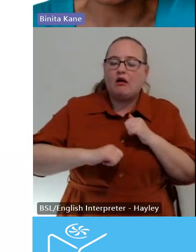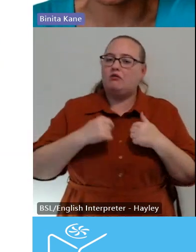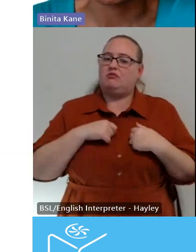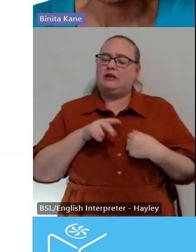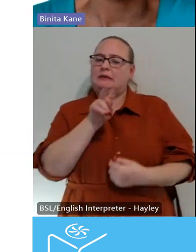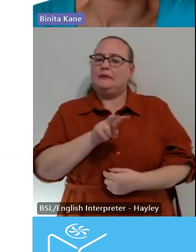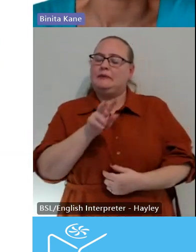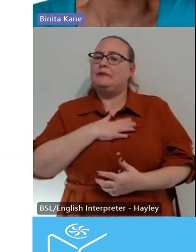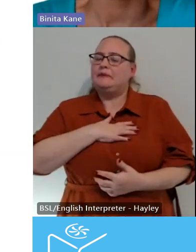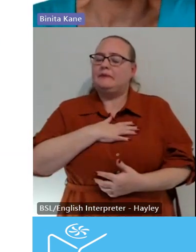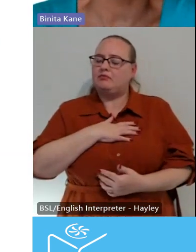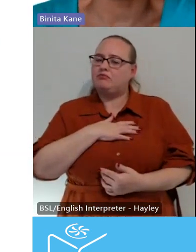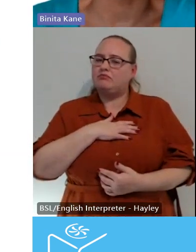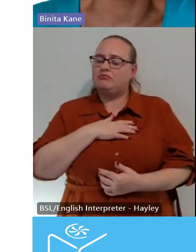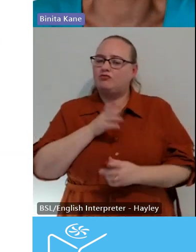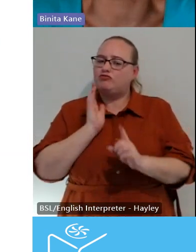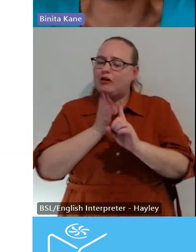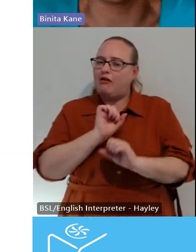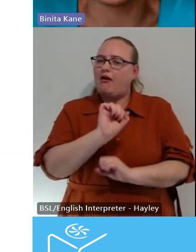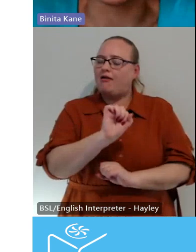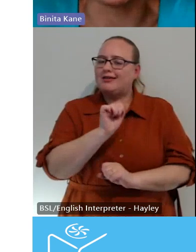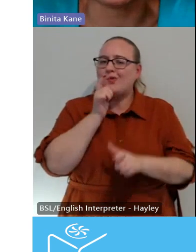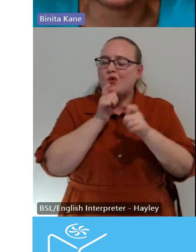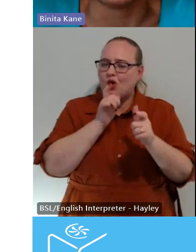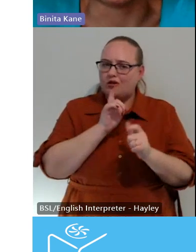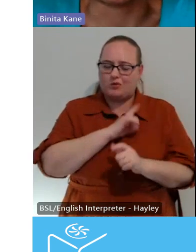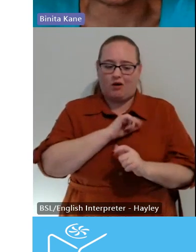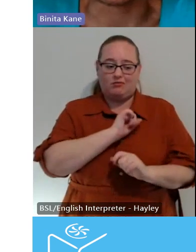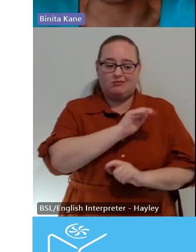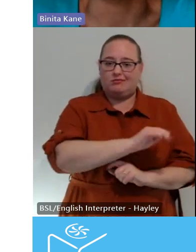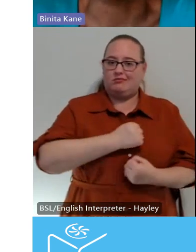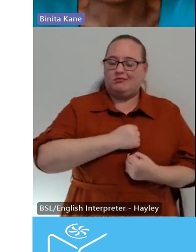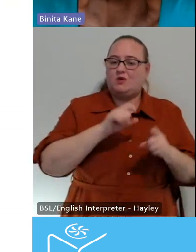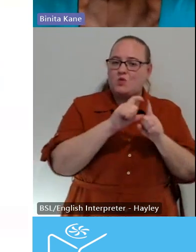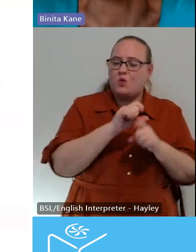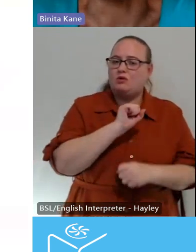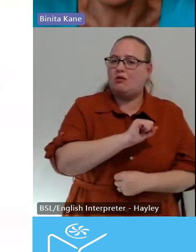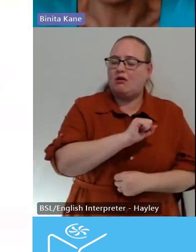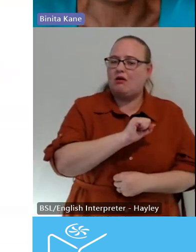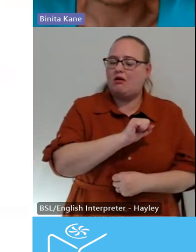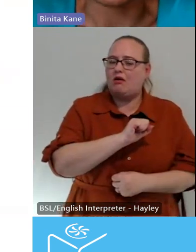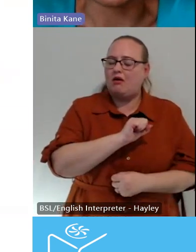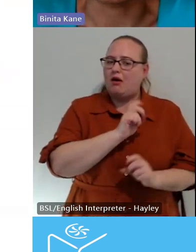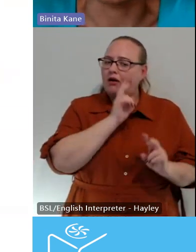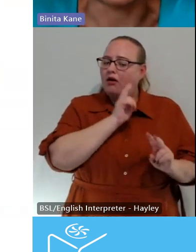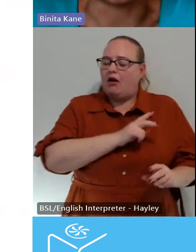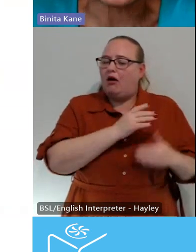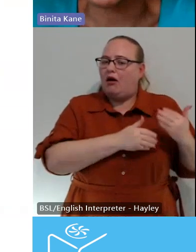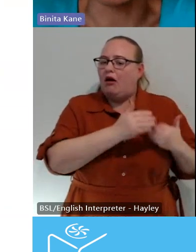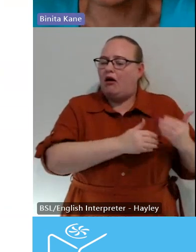lived through having a child who was in that situation, it is a really